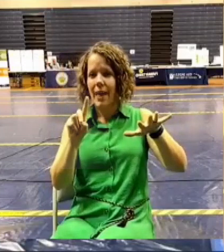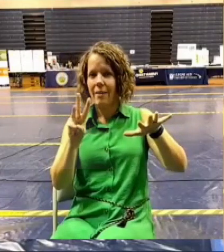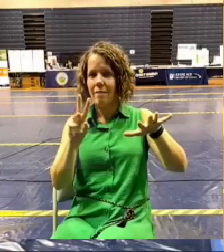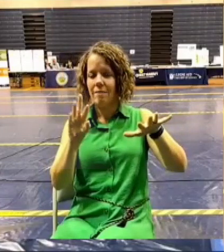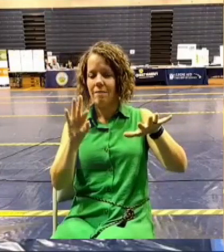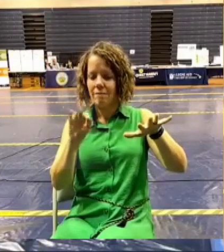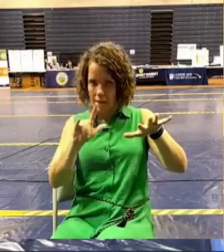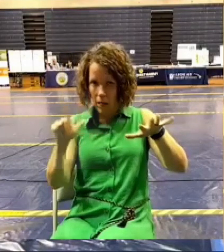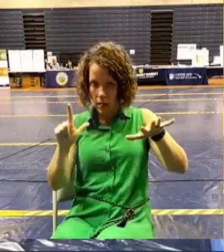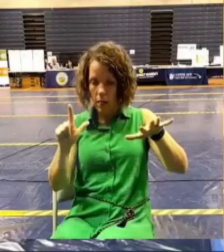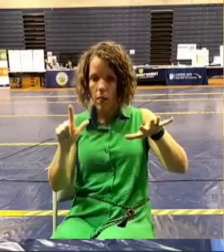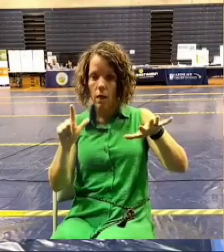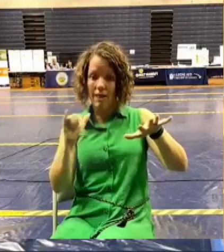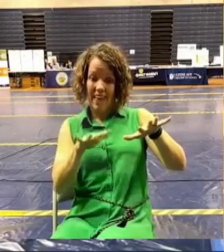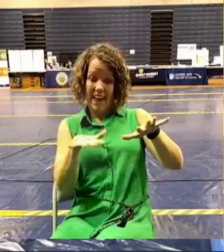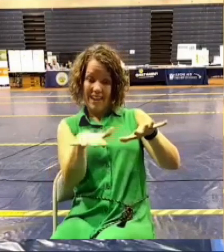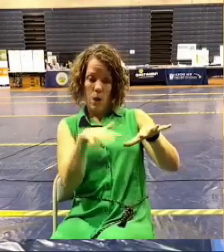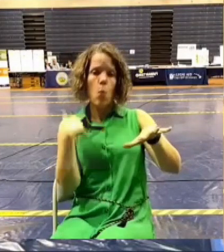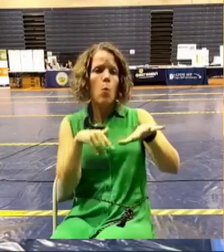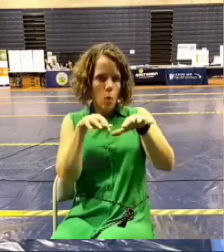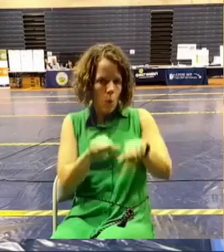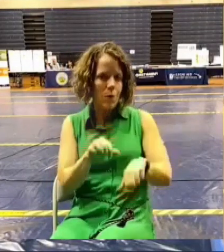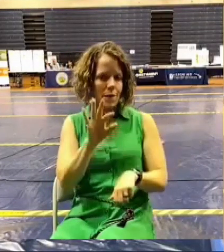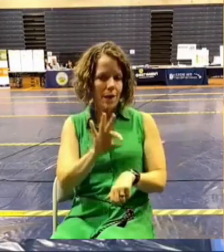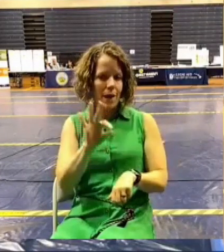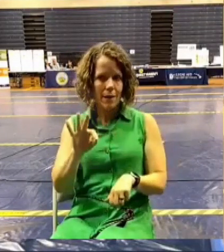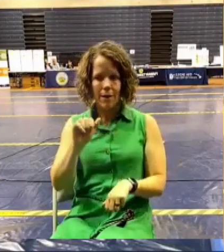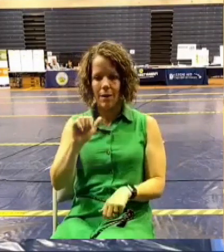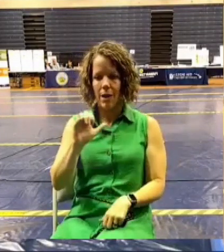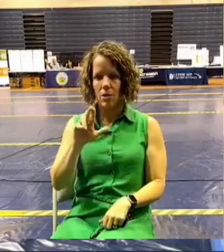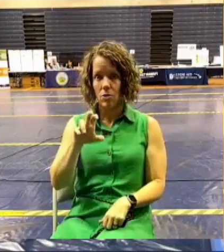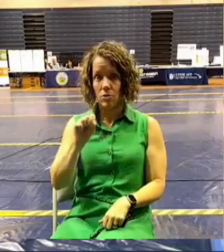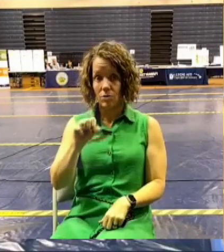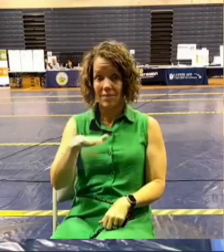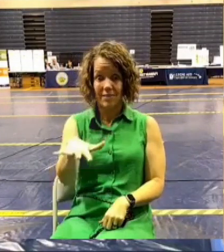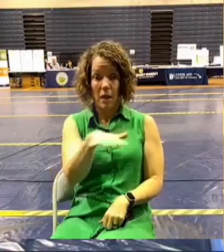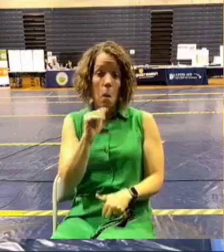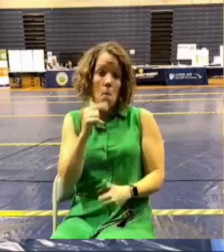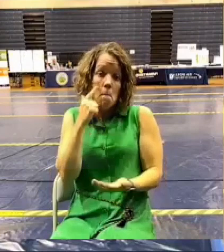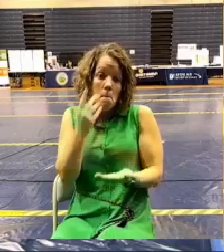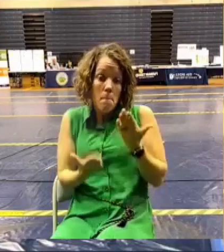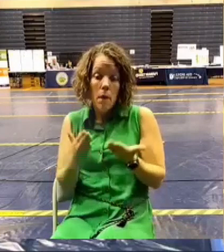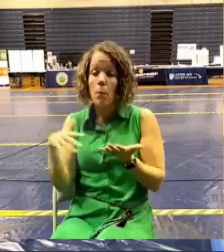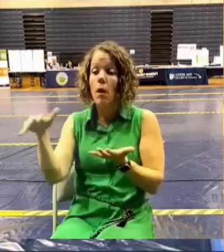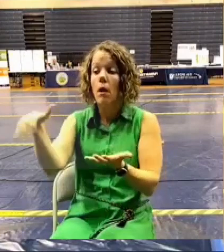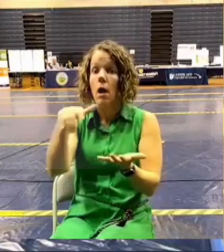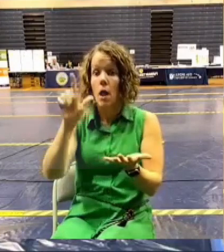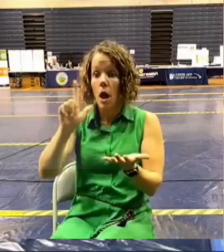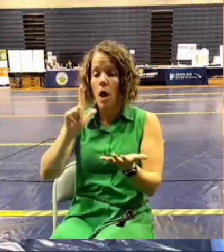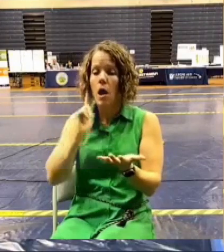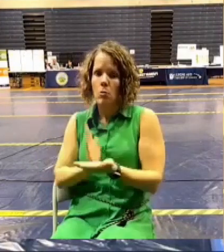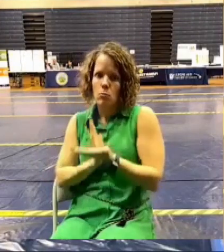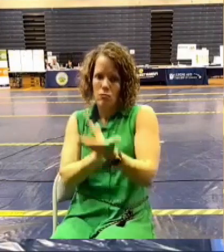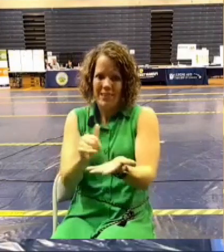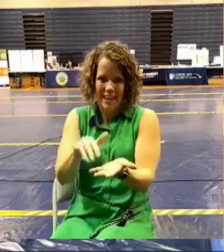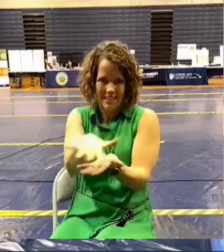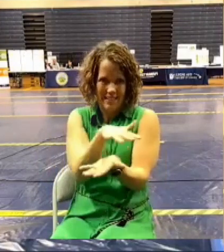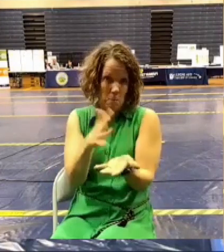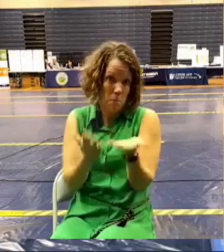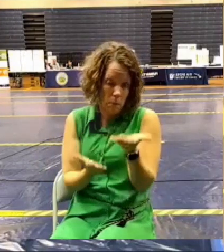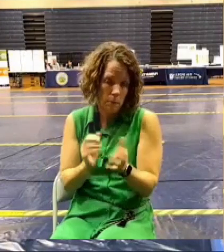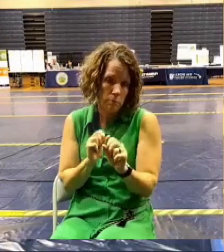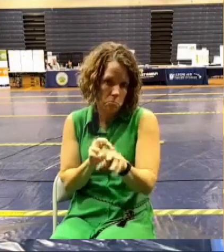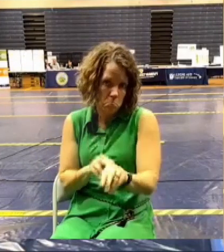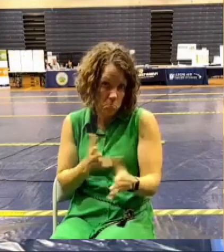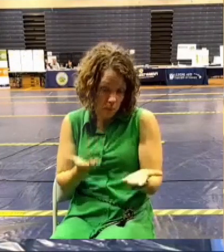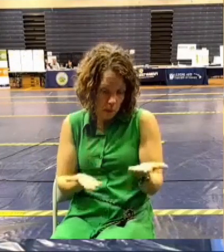possibility that we're looking at taking the debris from Lahaina there. Now, as we mentioned,